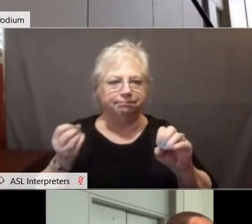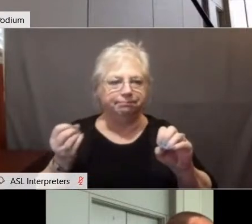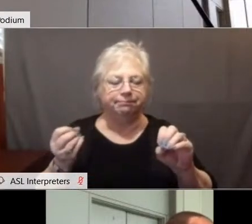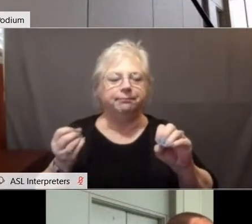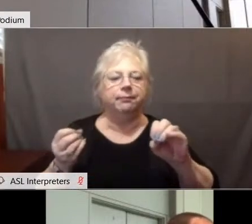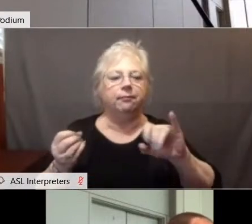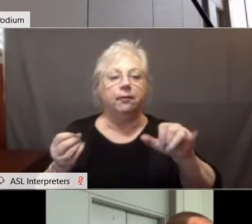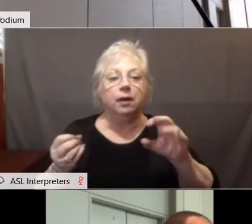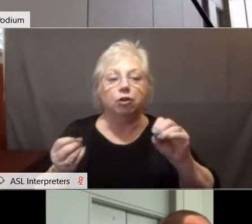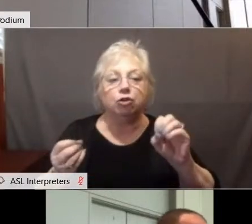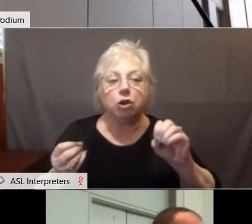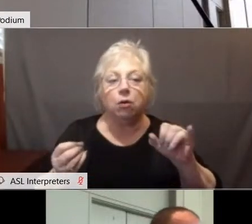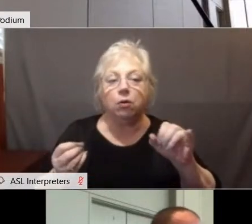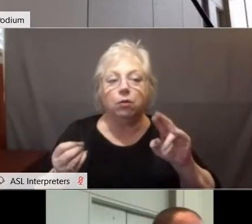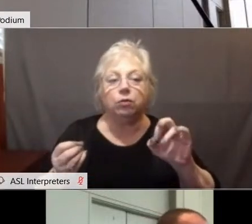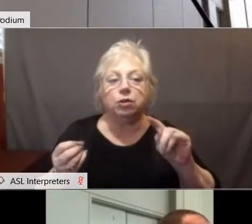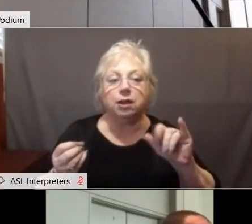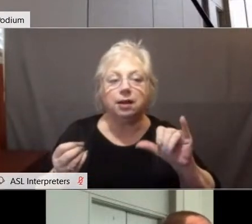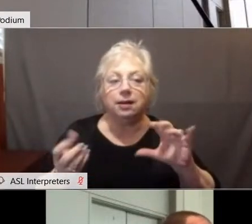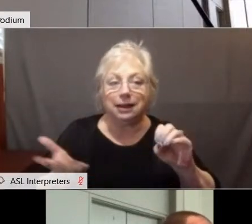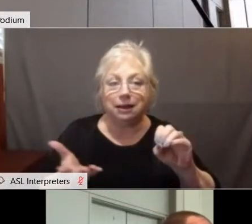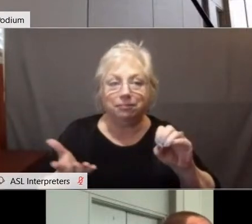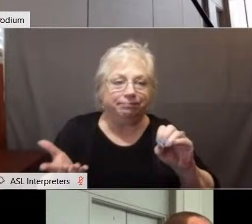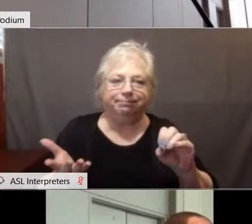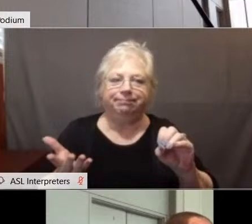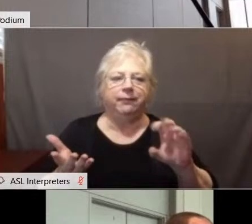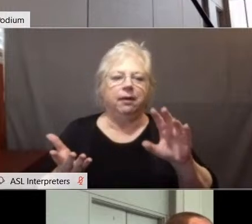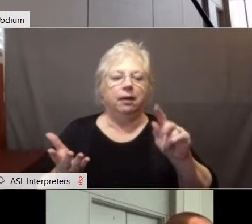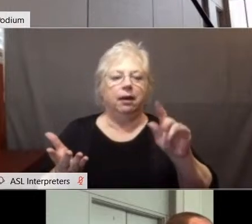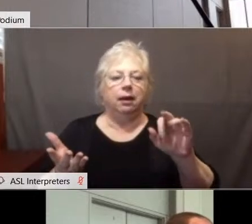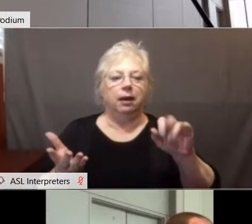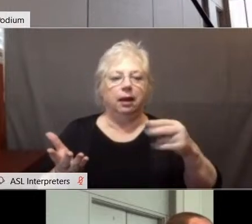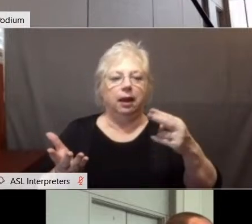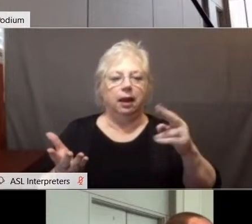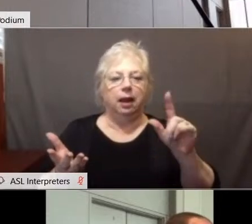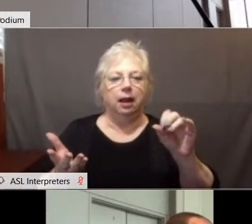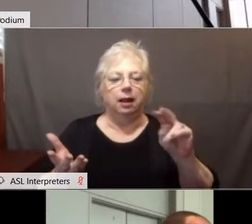Joe Justice. Catherine Lashley. Here.